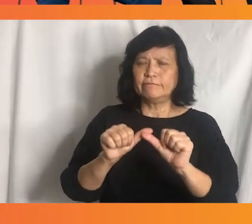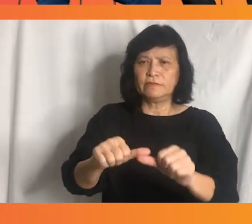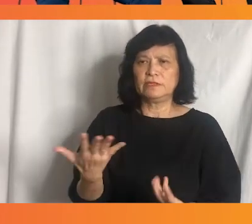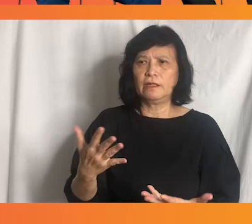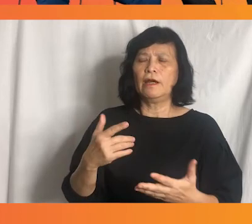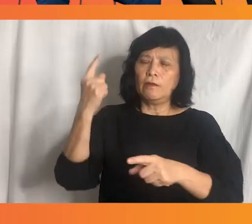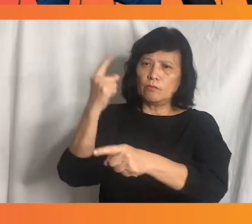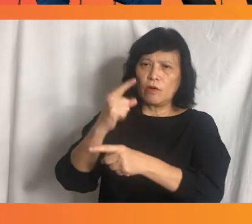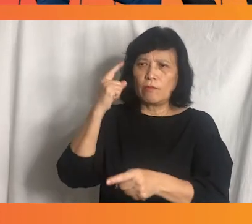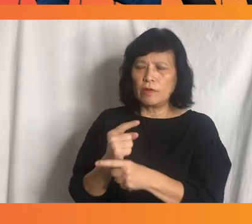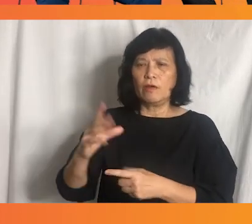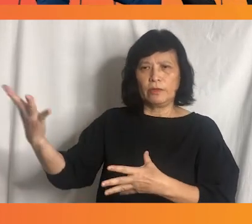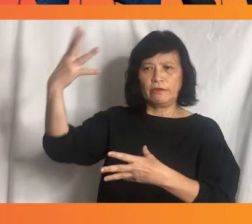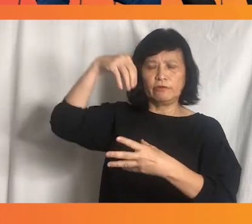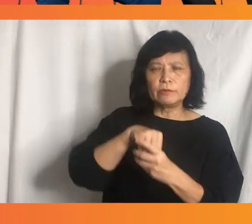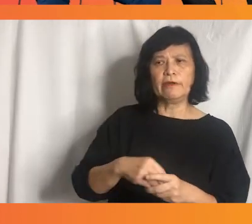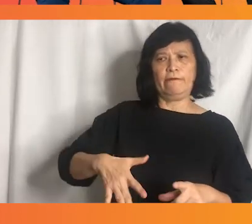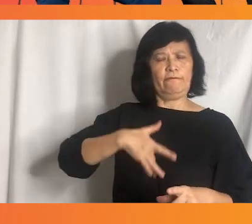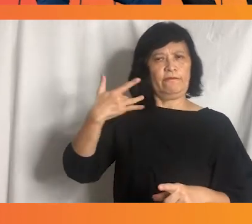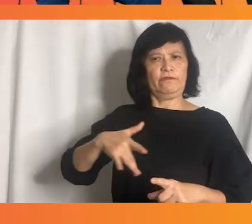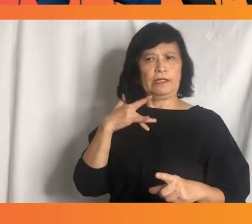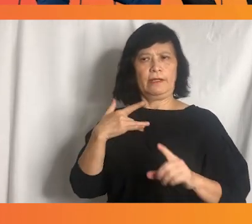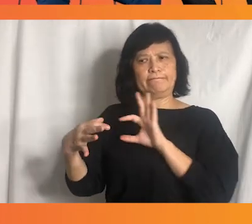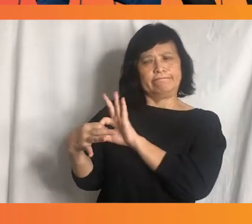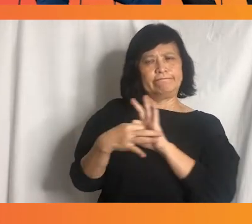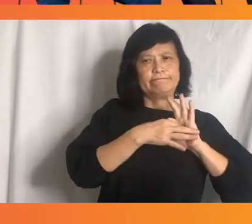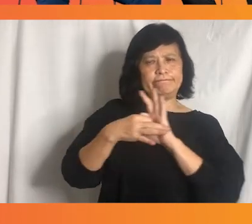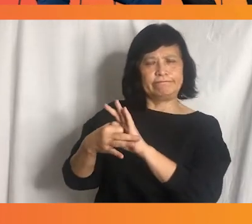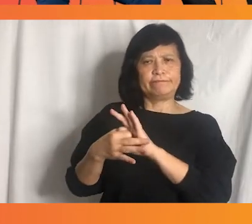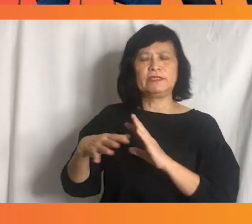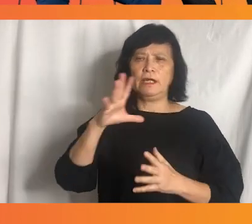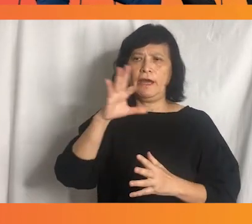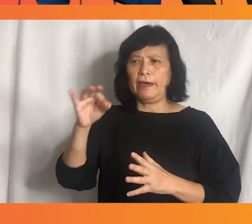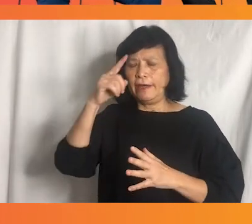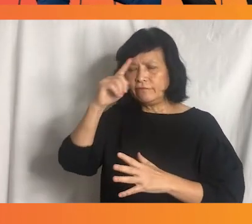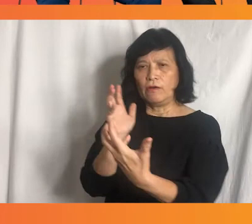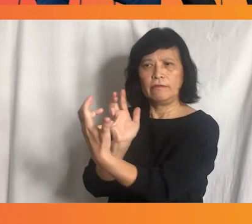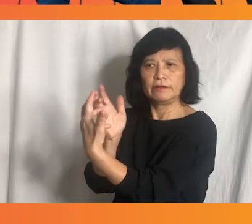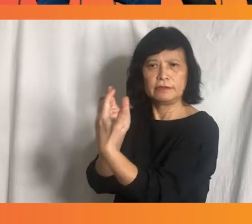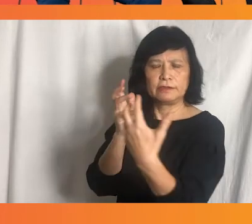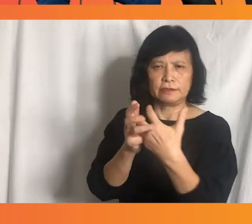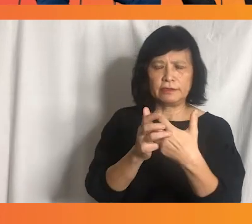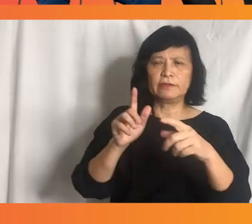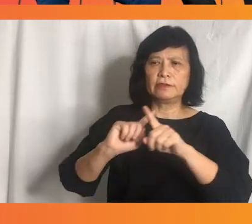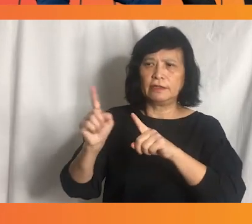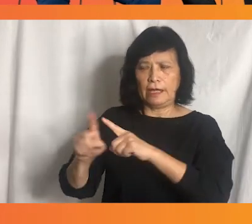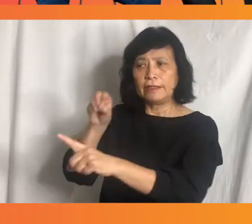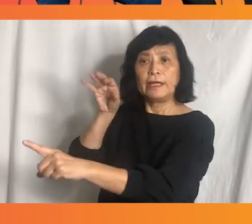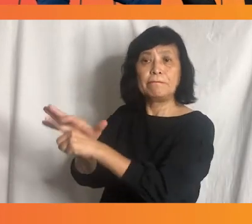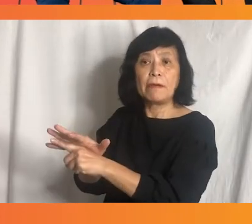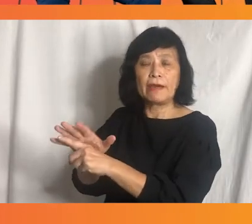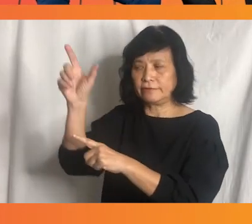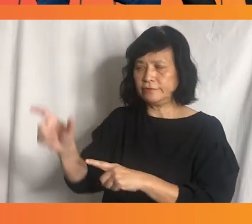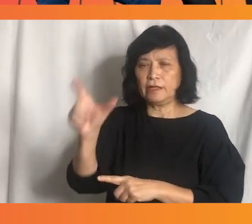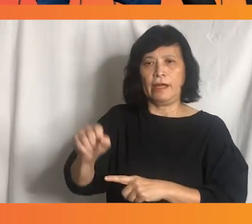proper induction, promoting a sense of community and belonging, catering to different motivations such as the impact they've delivered with the clients and the